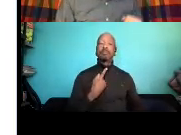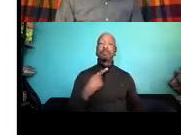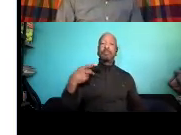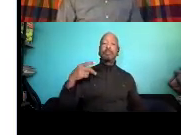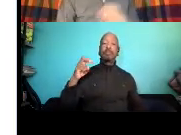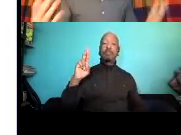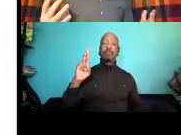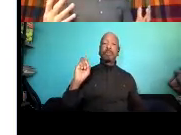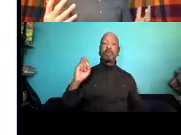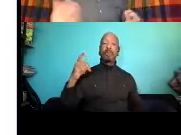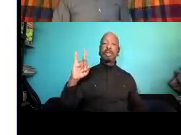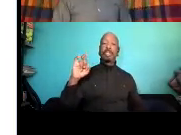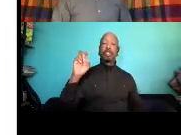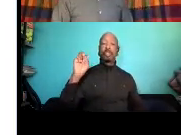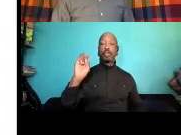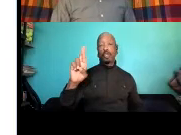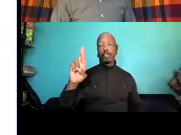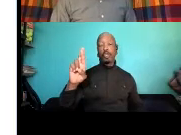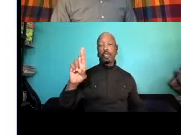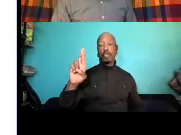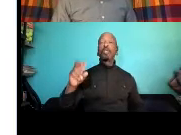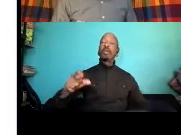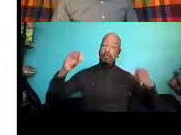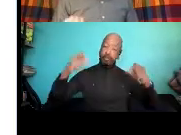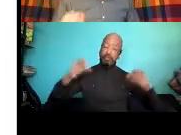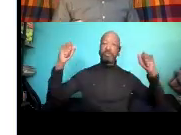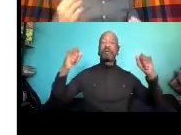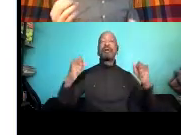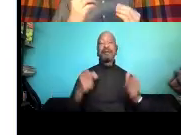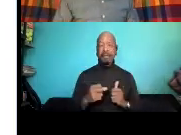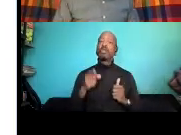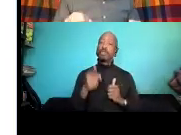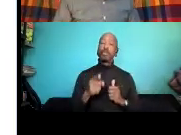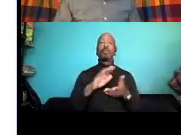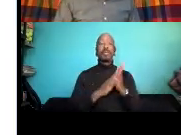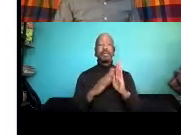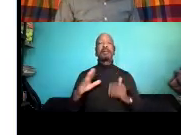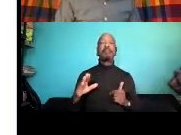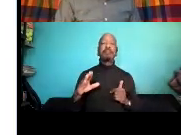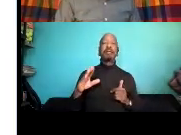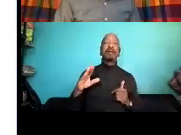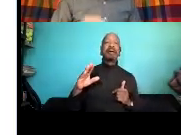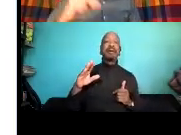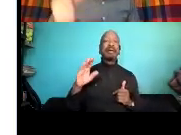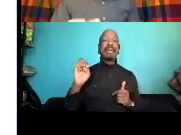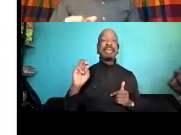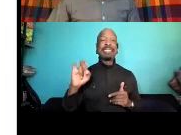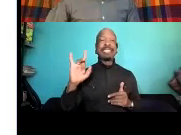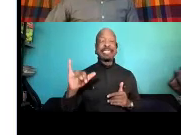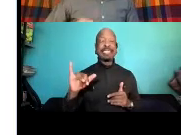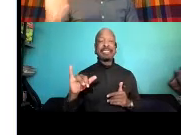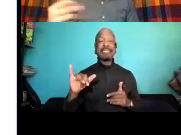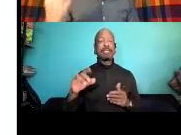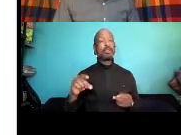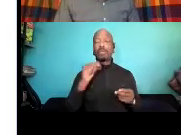magic. You're an entity. And you don't even have to lift a finger to form this type of entity. It is automatic.